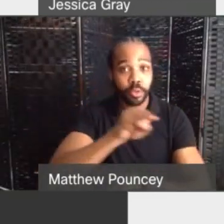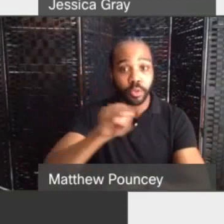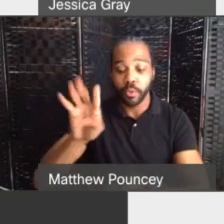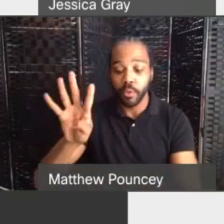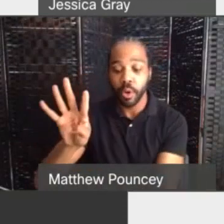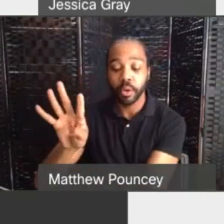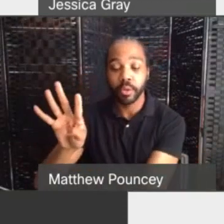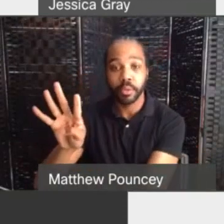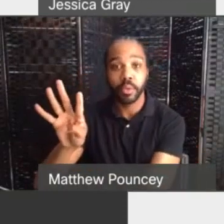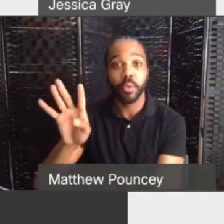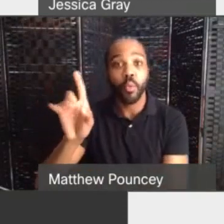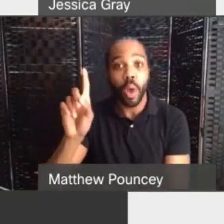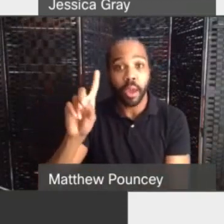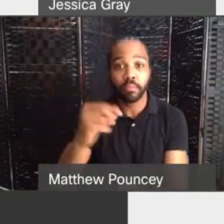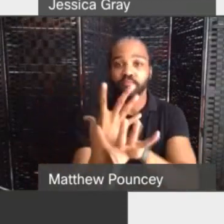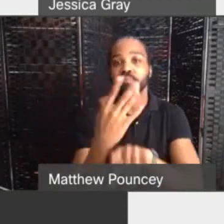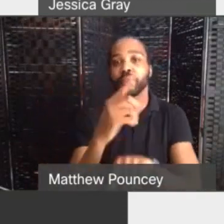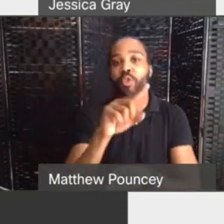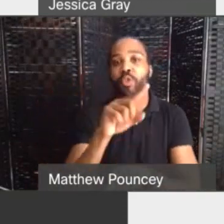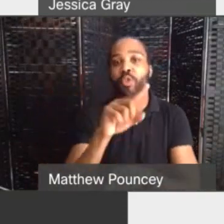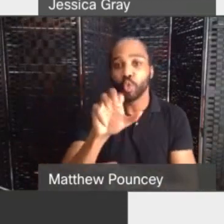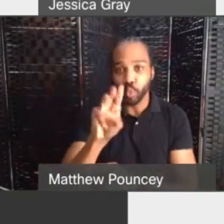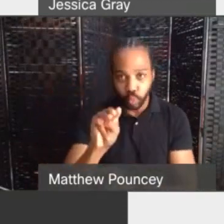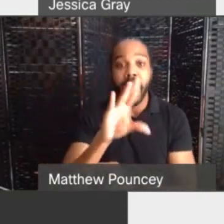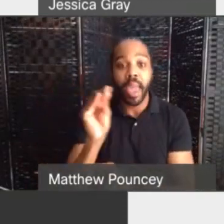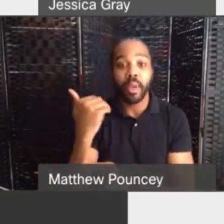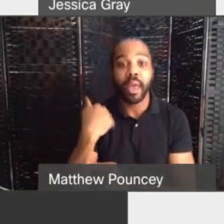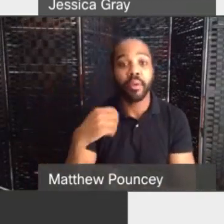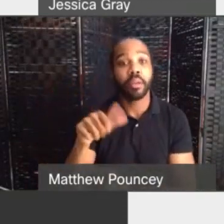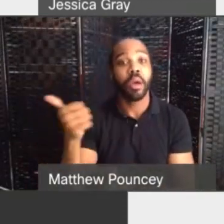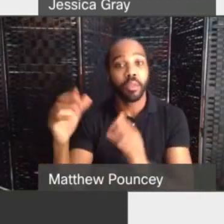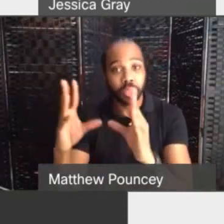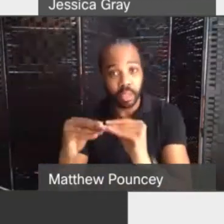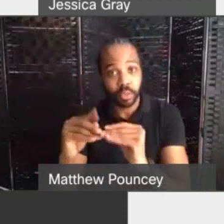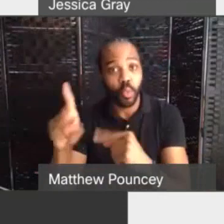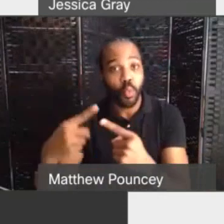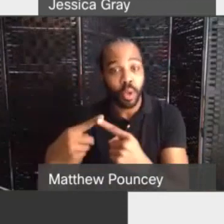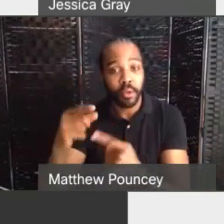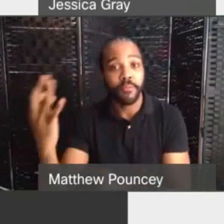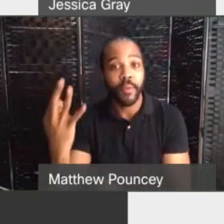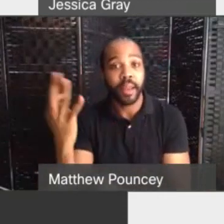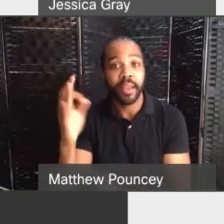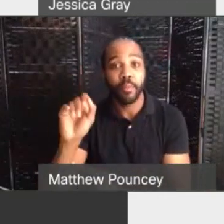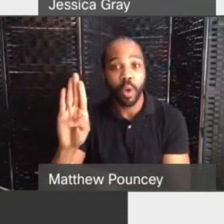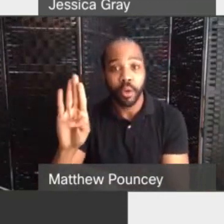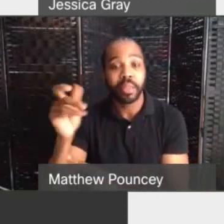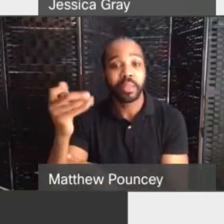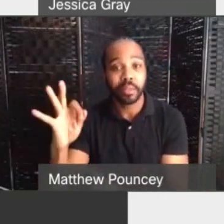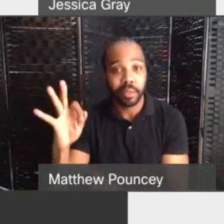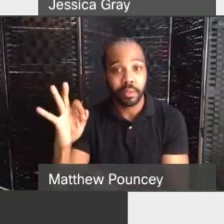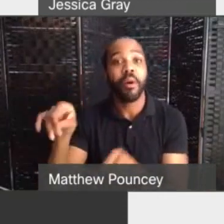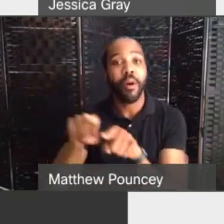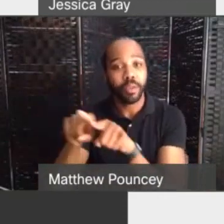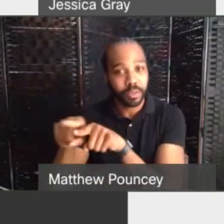on Zoom. And we have a session on Friday, February 19th, also from